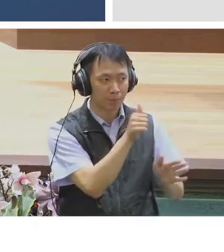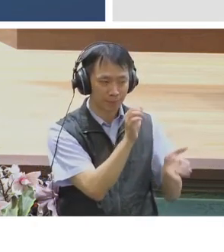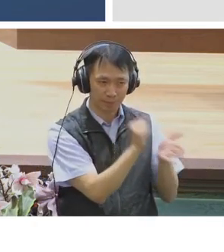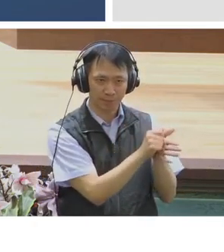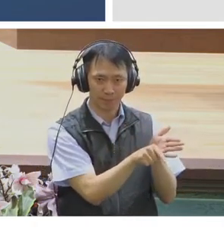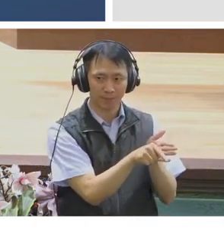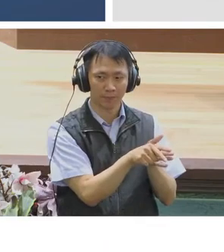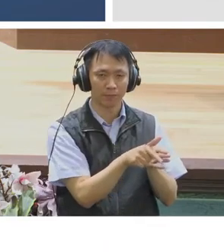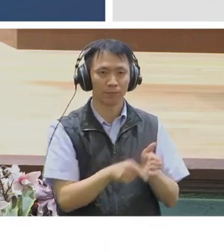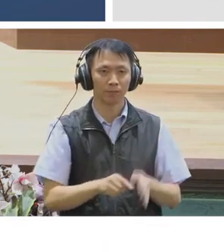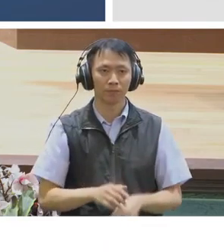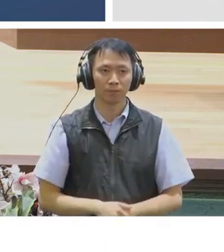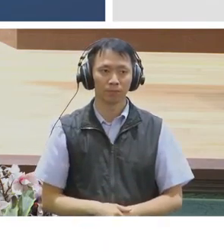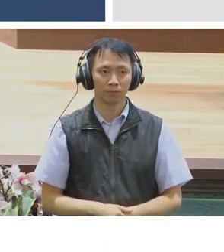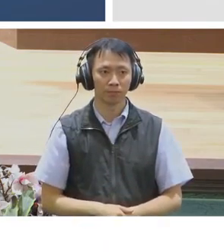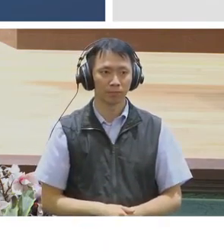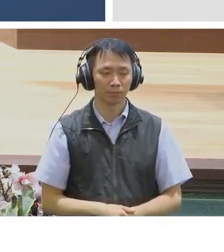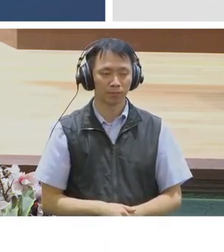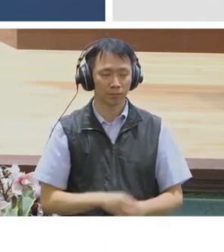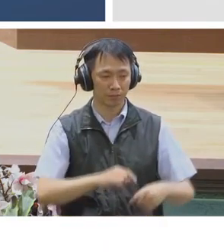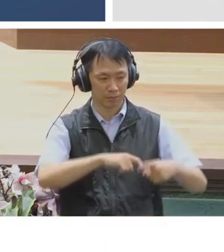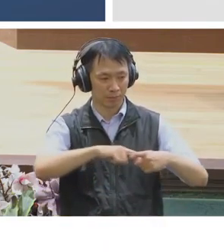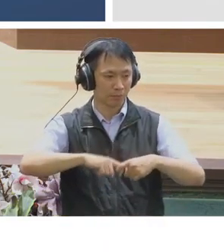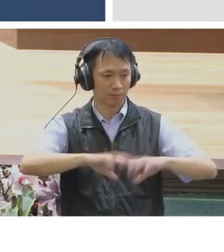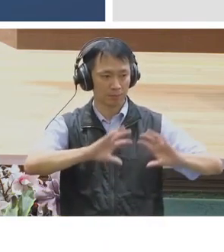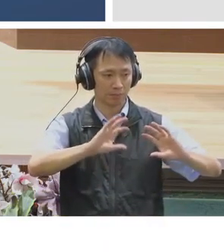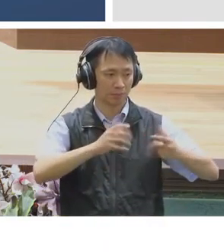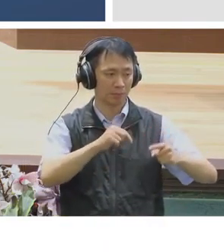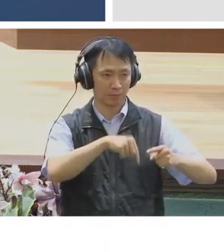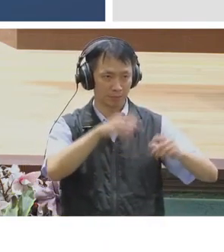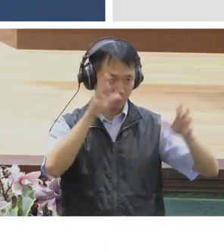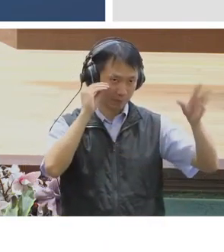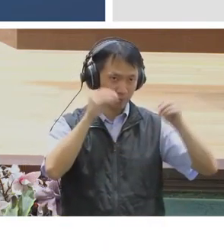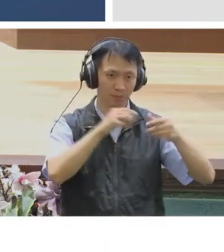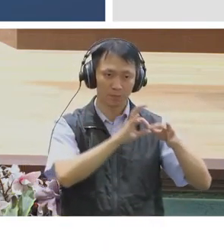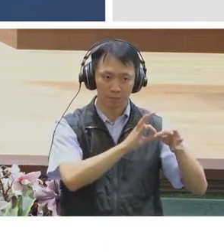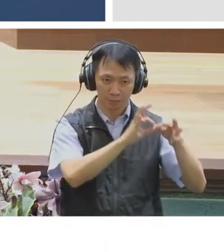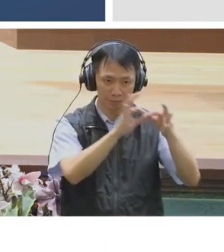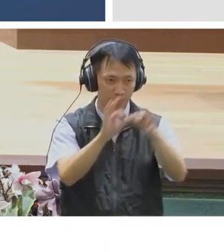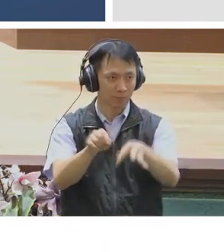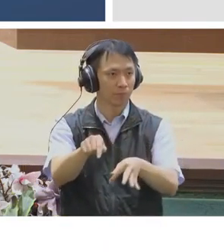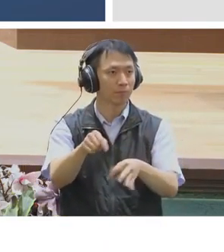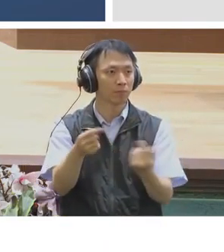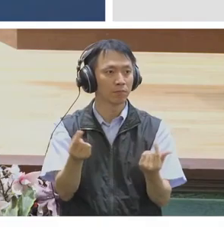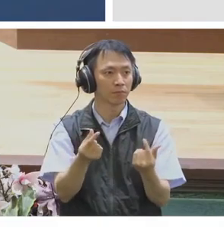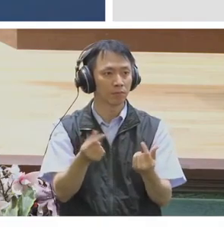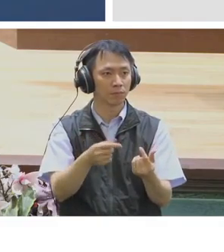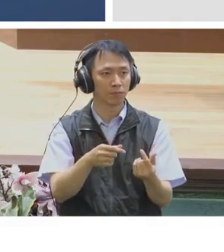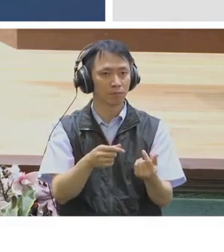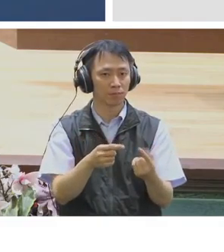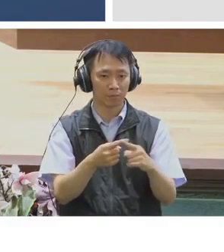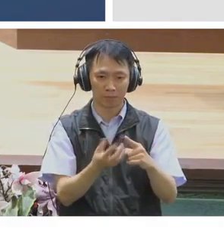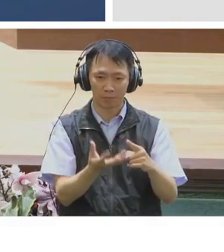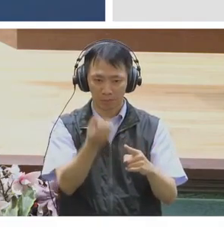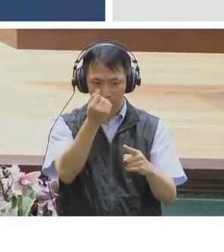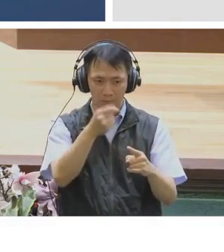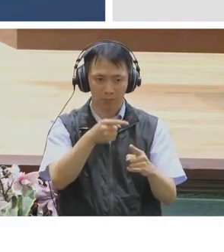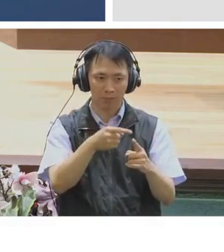of our data points relates to one of the human rights from the declaration. So very much they